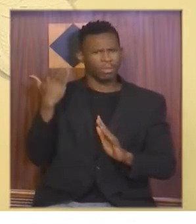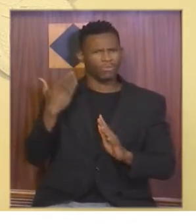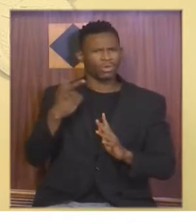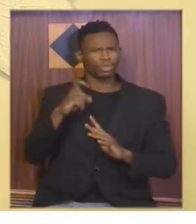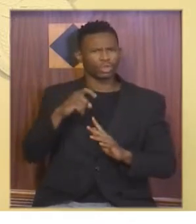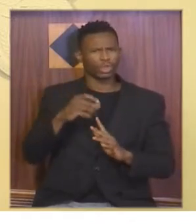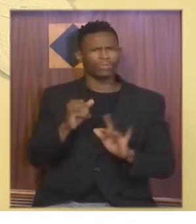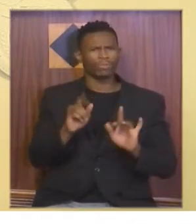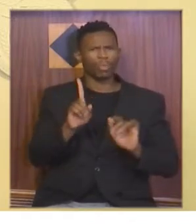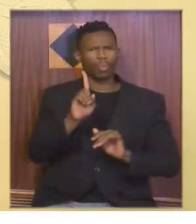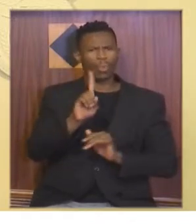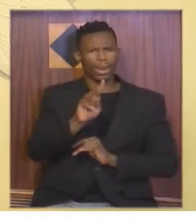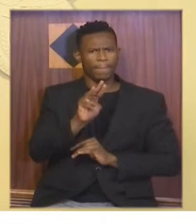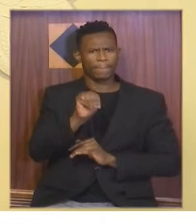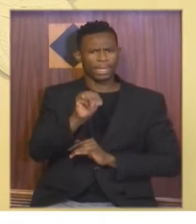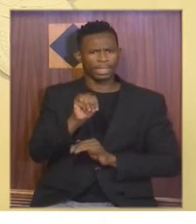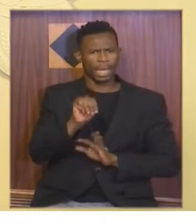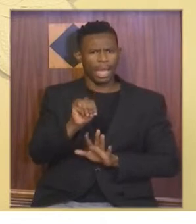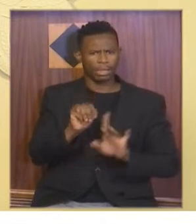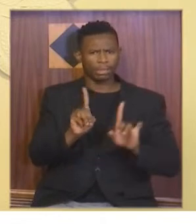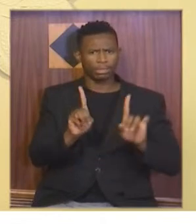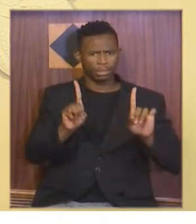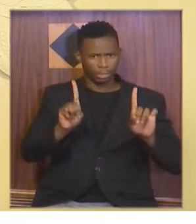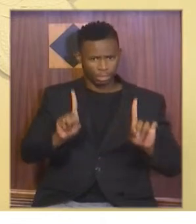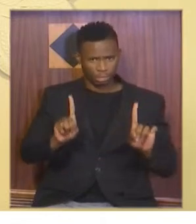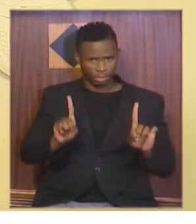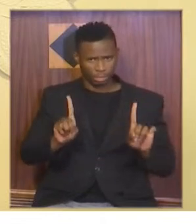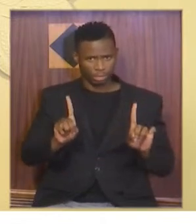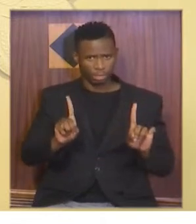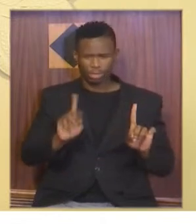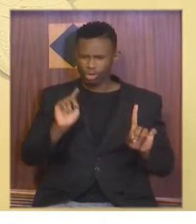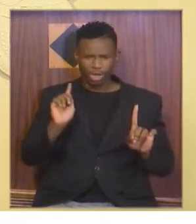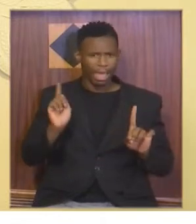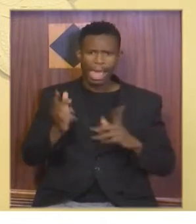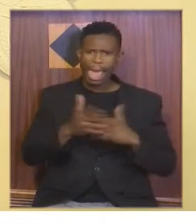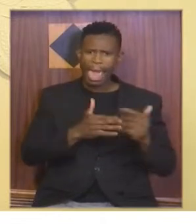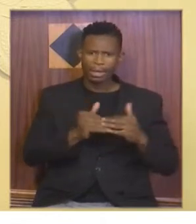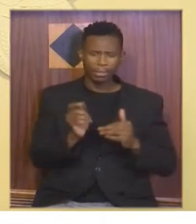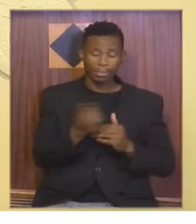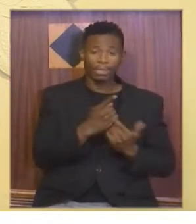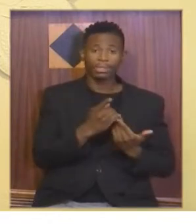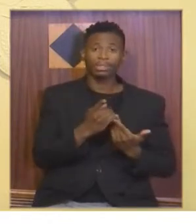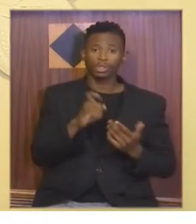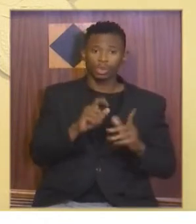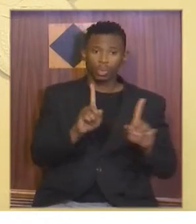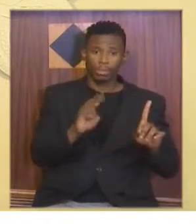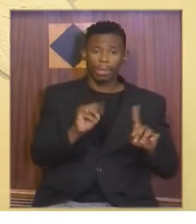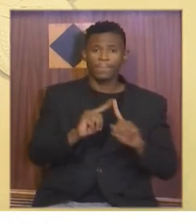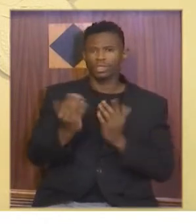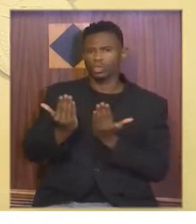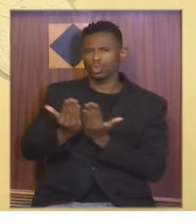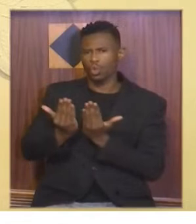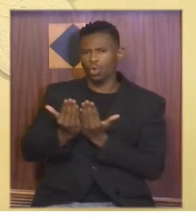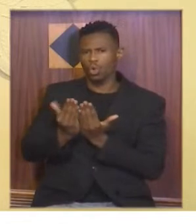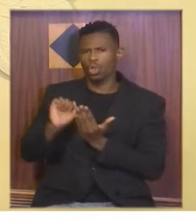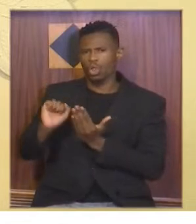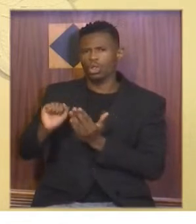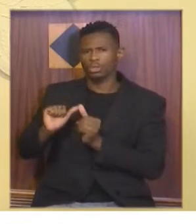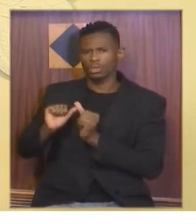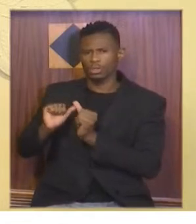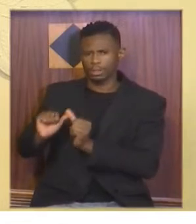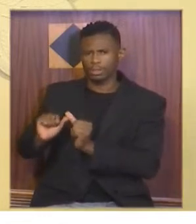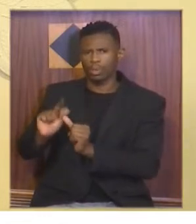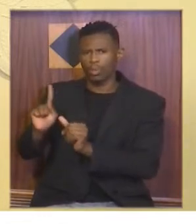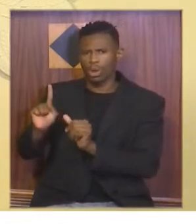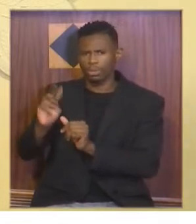1 meter is maintained between persons in all settings except in schools. There are also